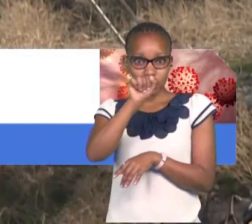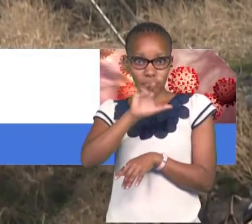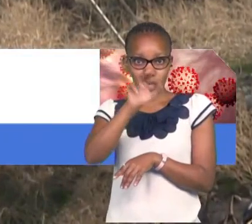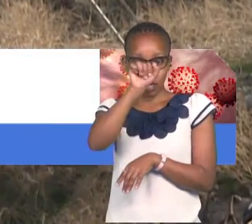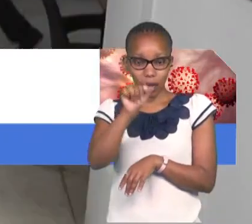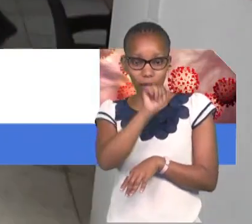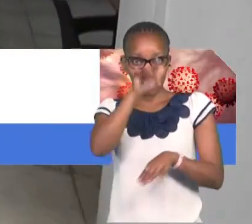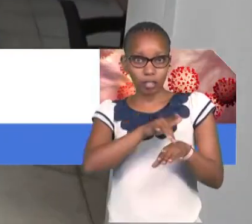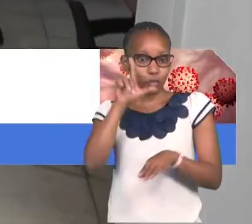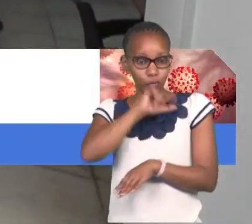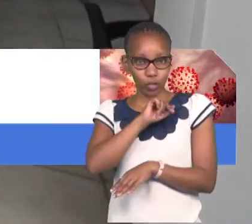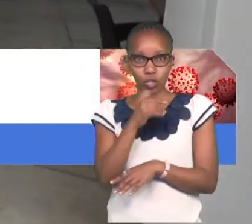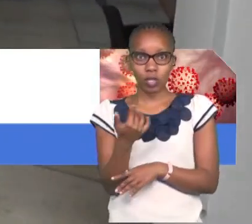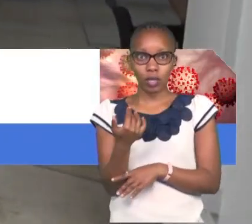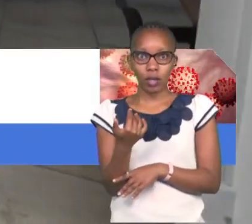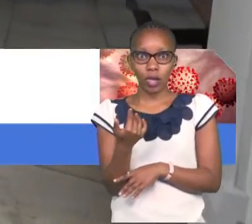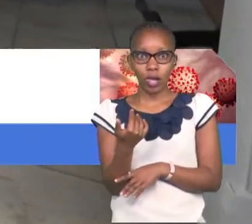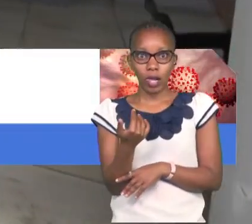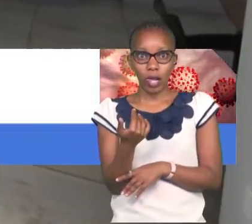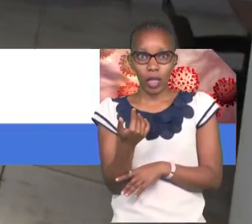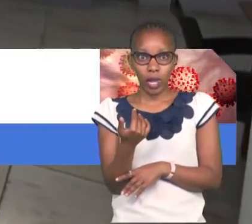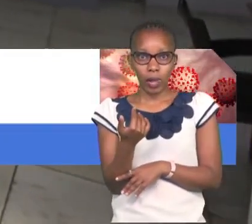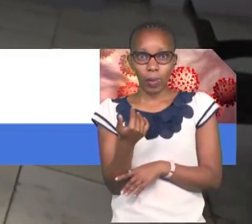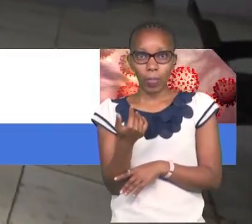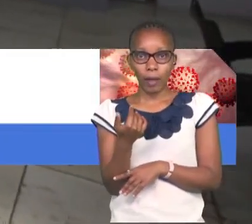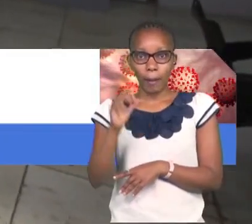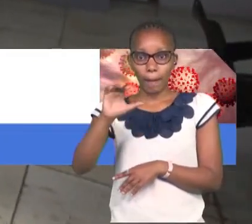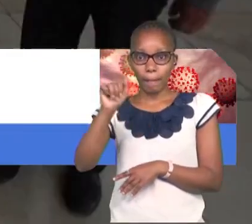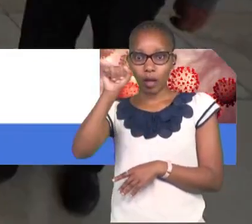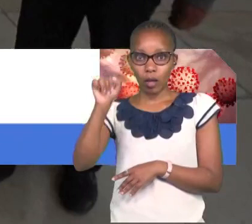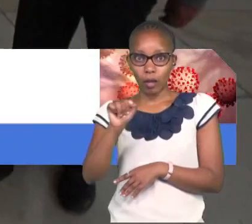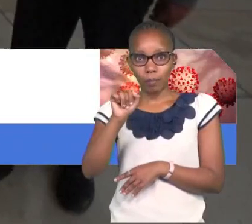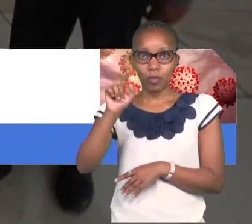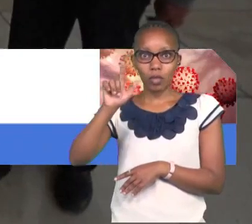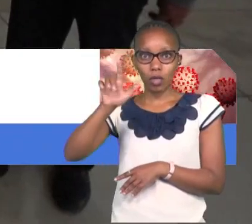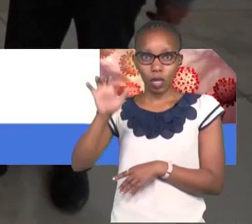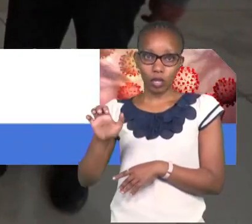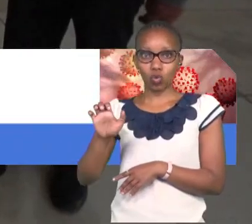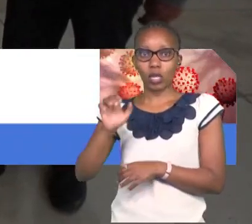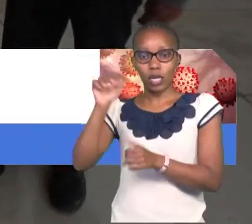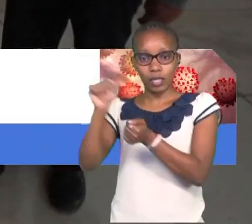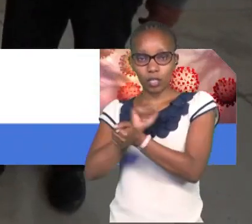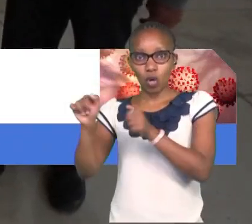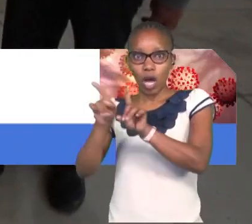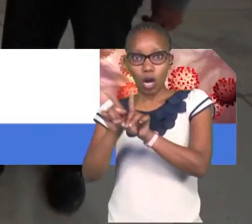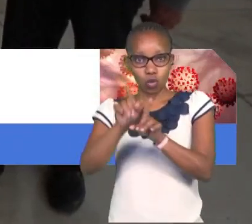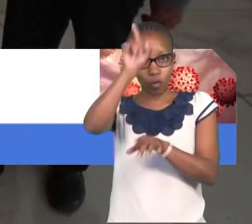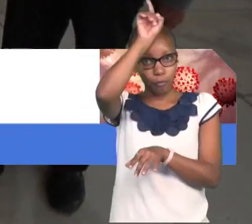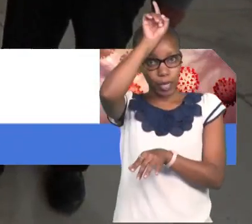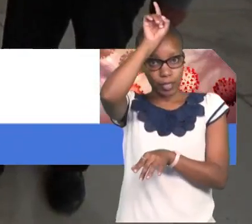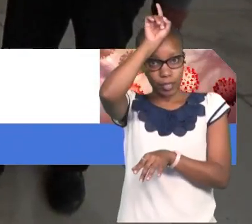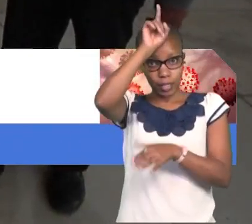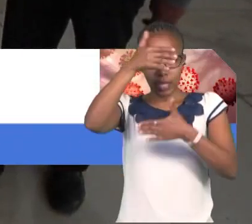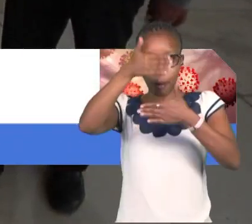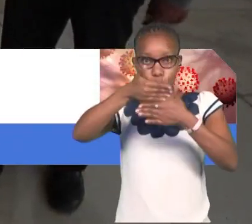The spectacular Crusader Castle was also caught in the fighting, as well as a group of old villages near the Turkish border known as the